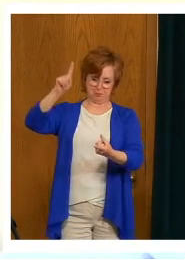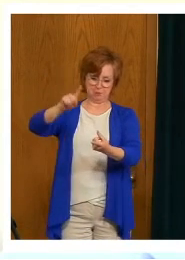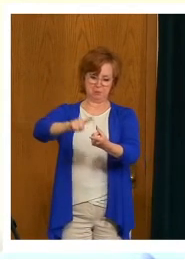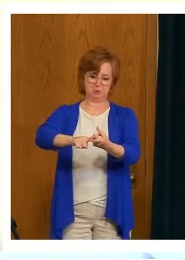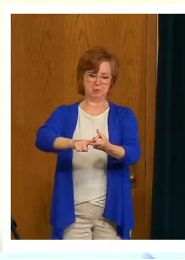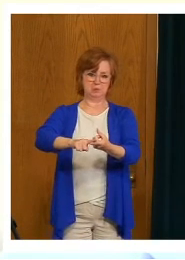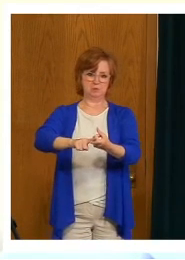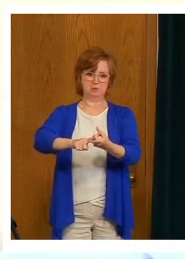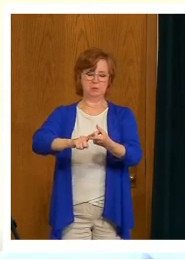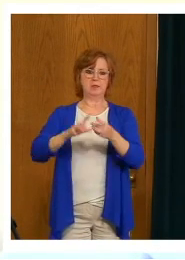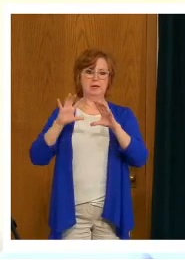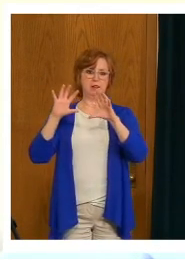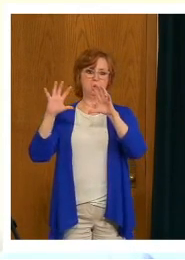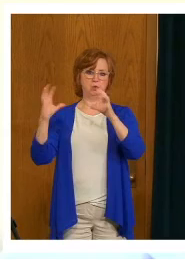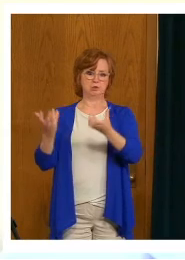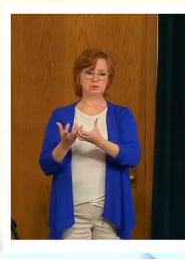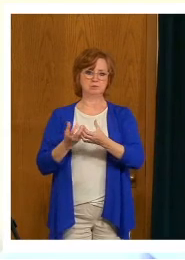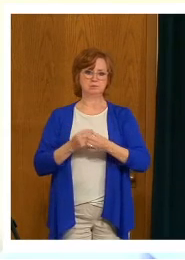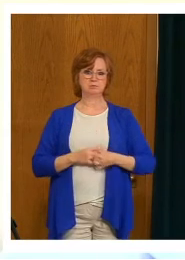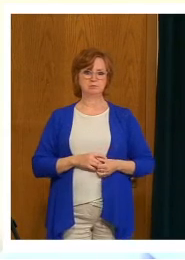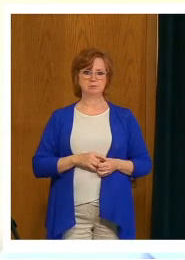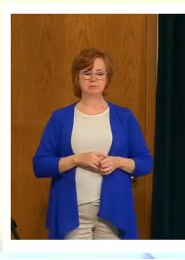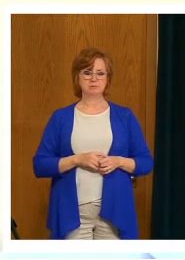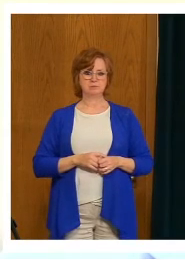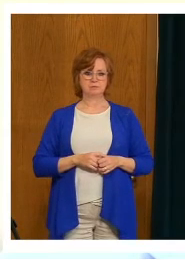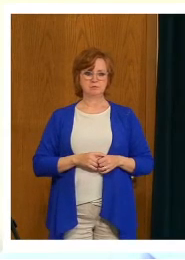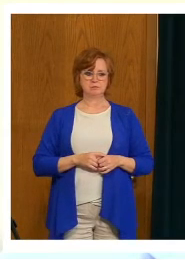at a level that it's like any other,